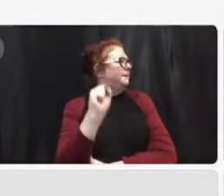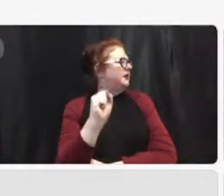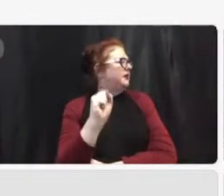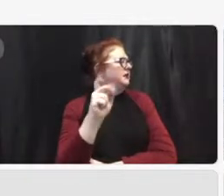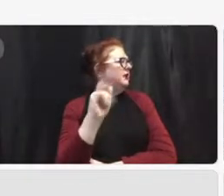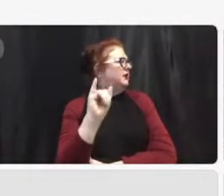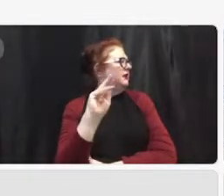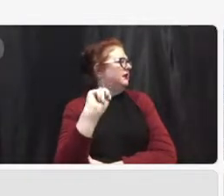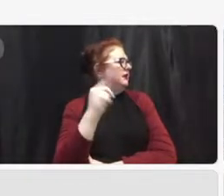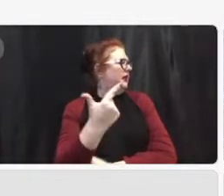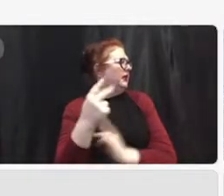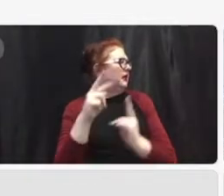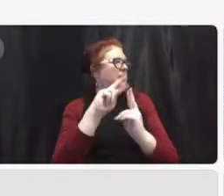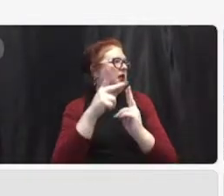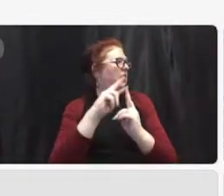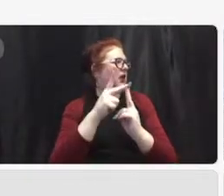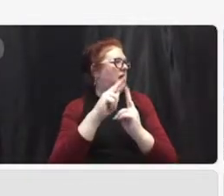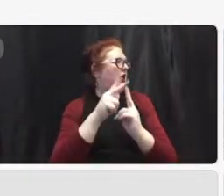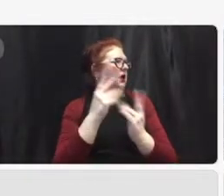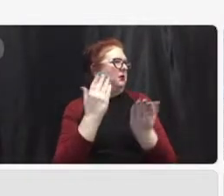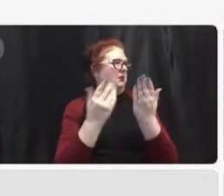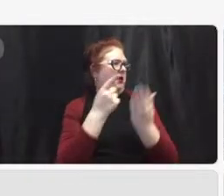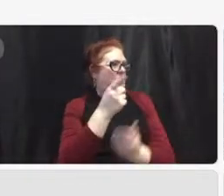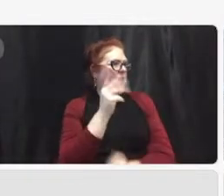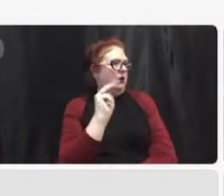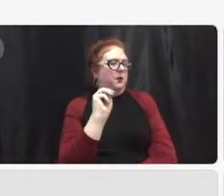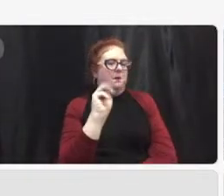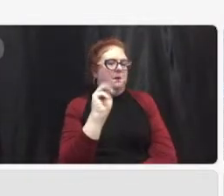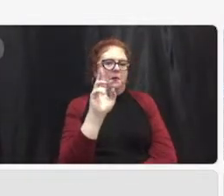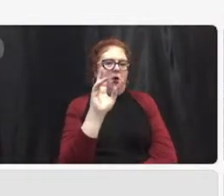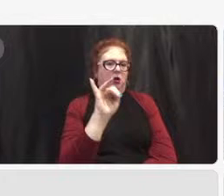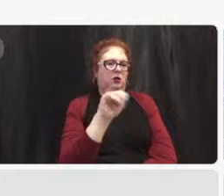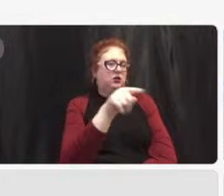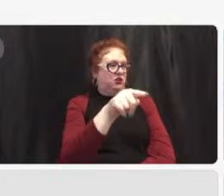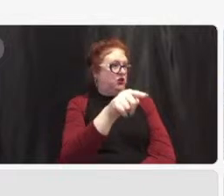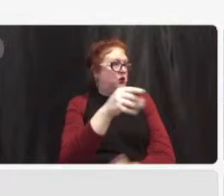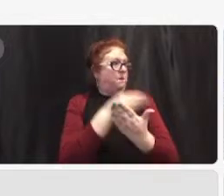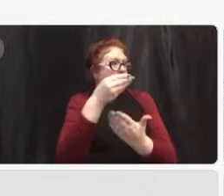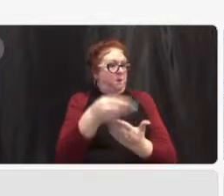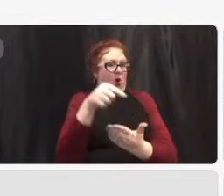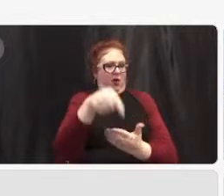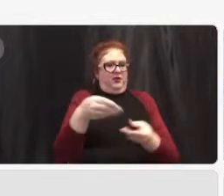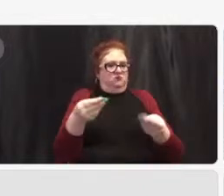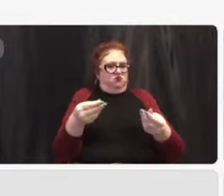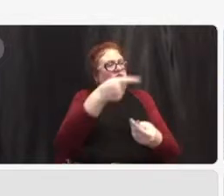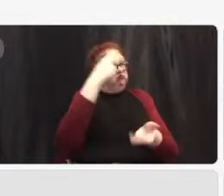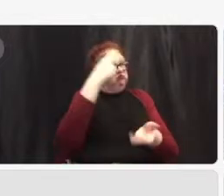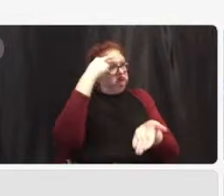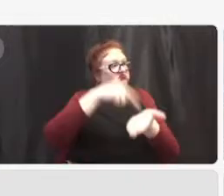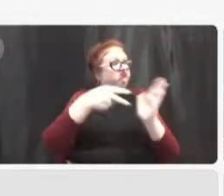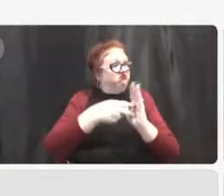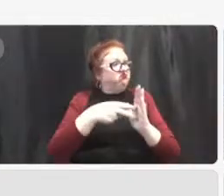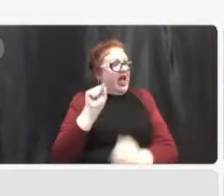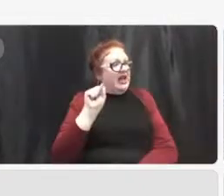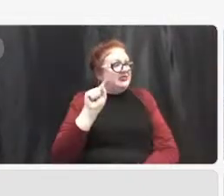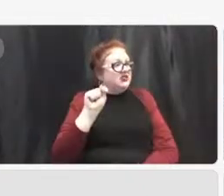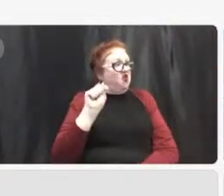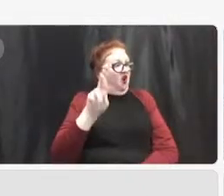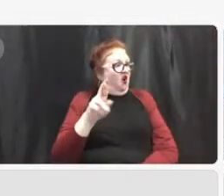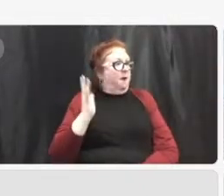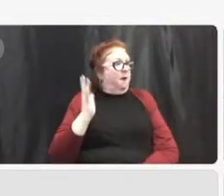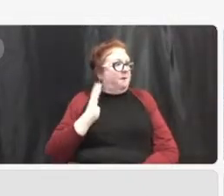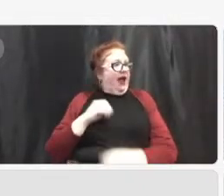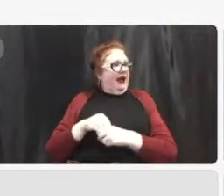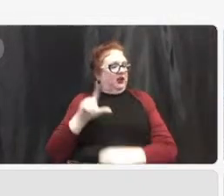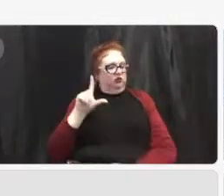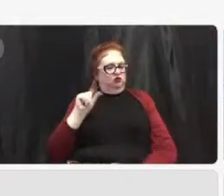of you, probably Mr. Martin, for you, when you bought this property, did you buy it with the intention of it being an STR back in 2022? I think that was before